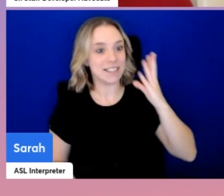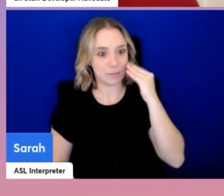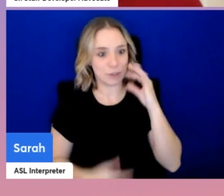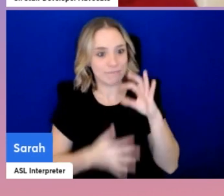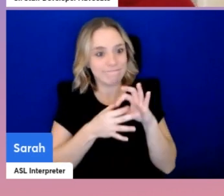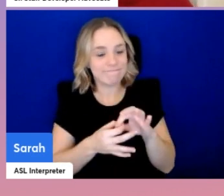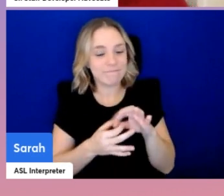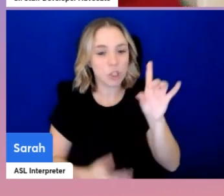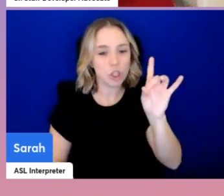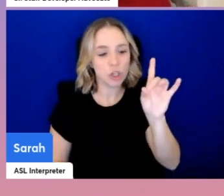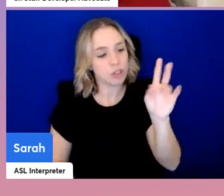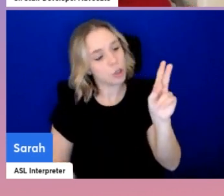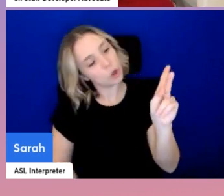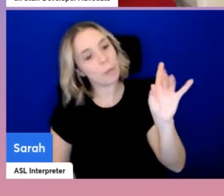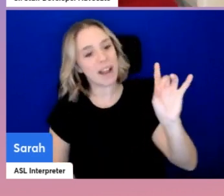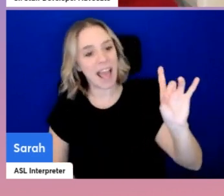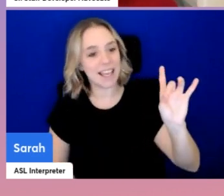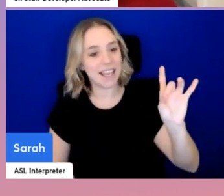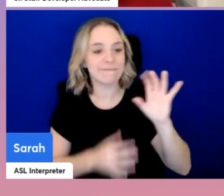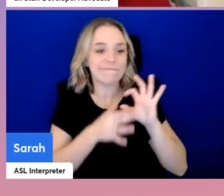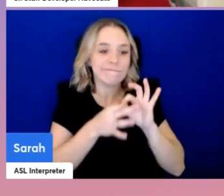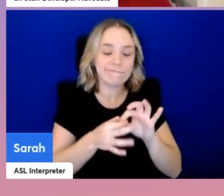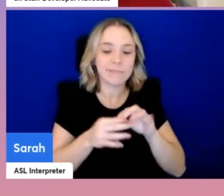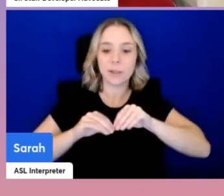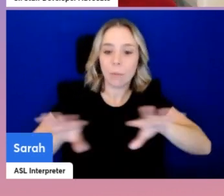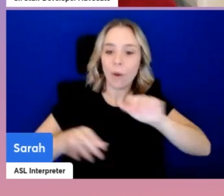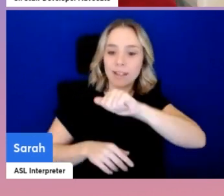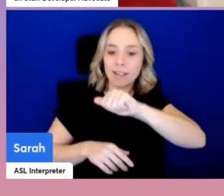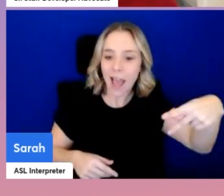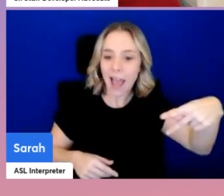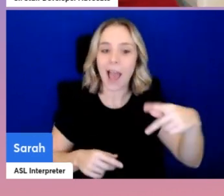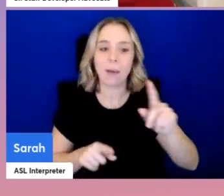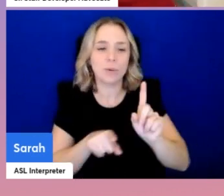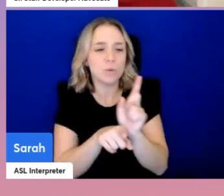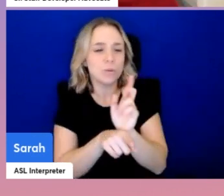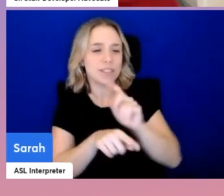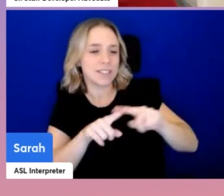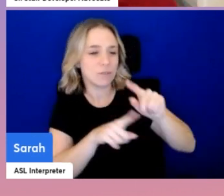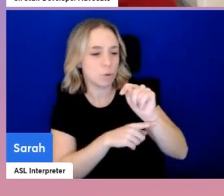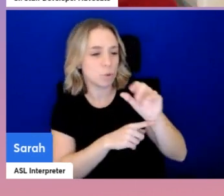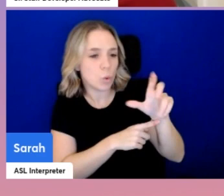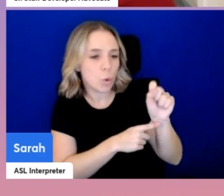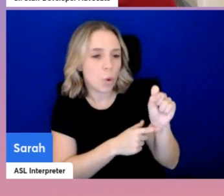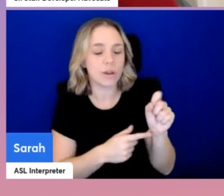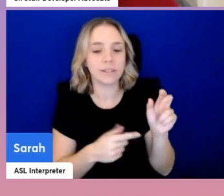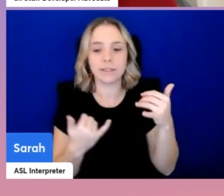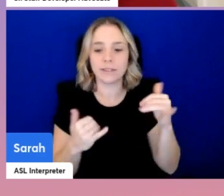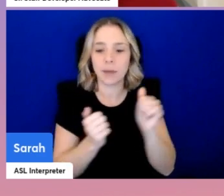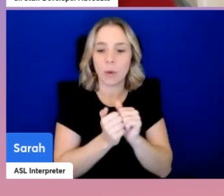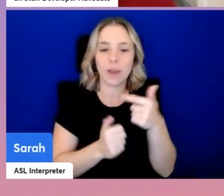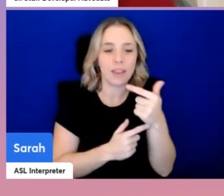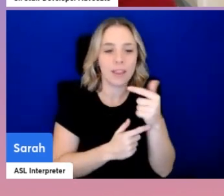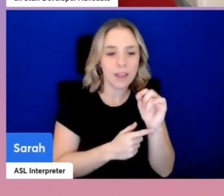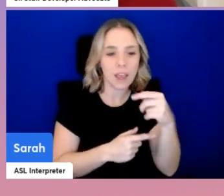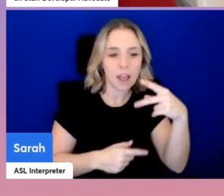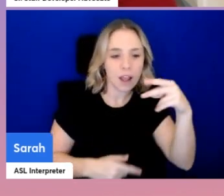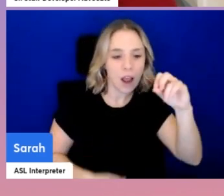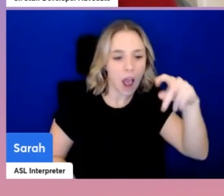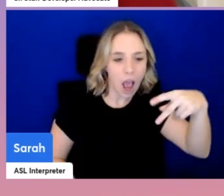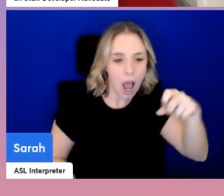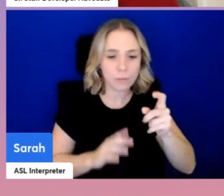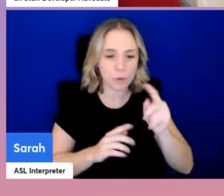deploying apps and configuring service mesh tools like Linkerd and Istio and playing around with GitOps tools like Argo CD. And this gave me